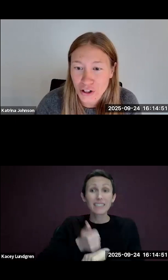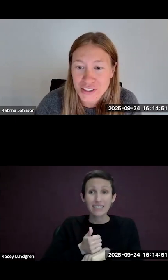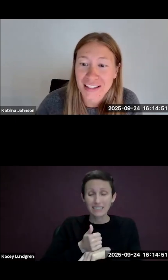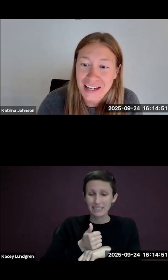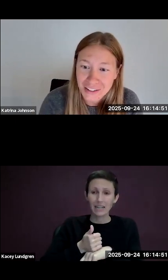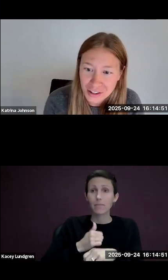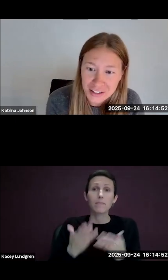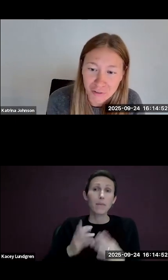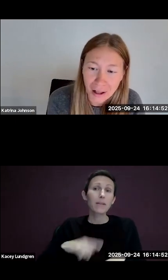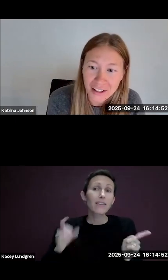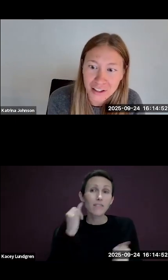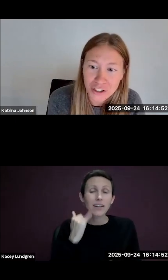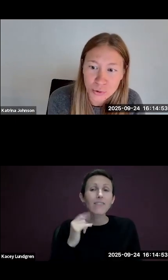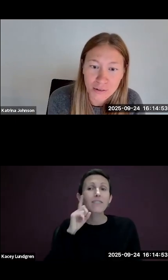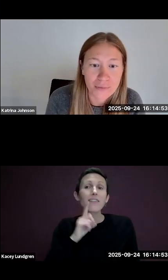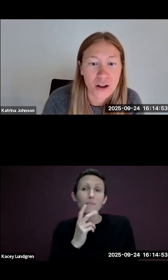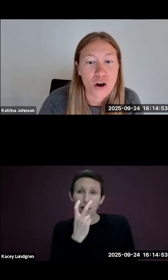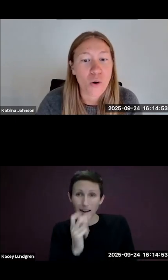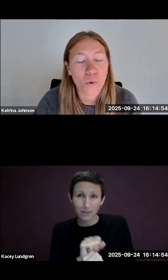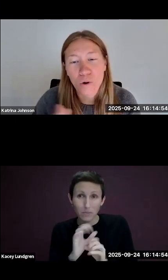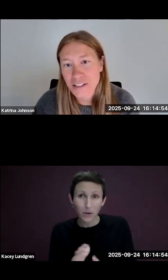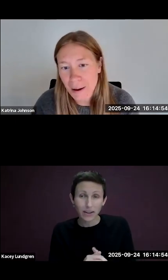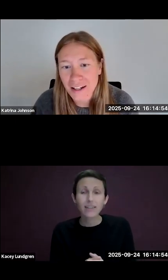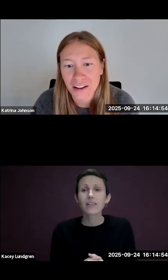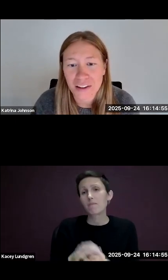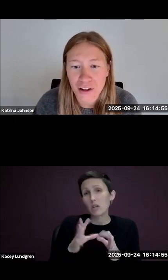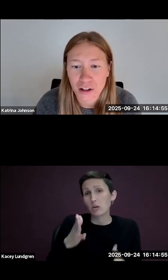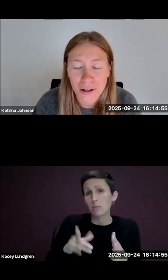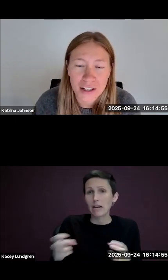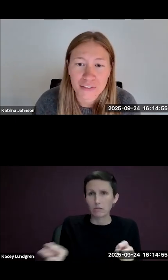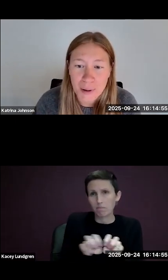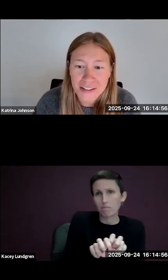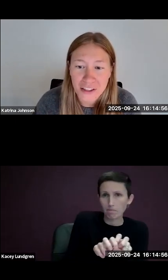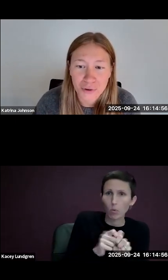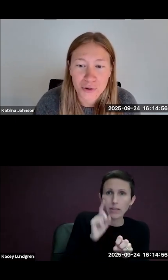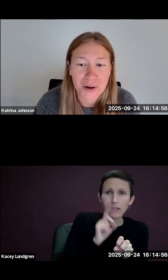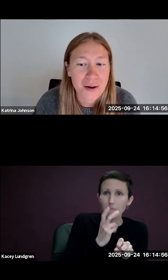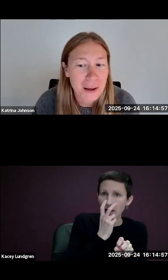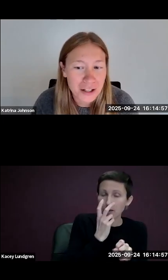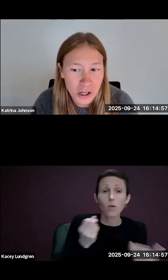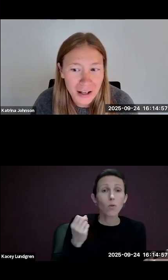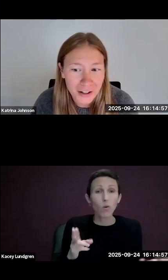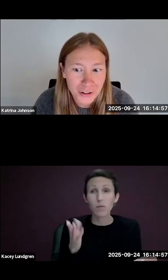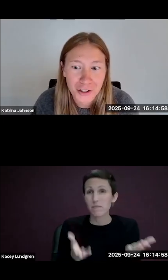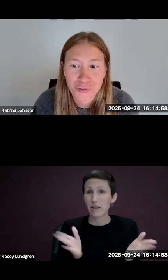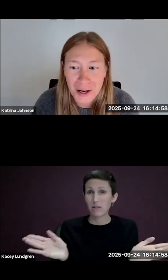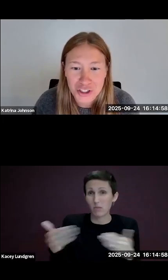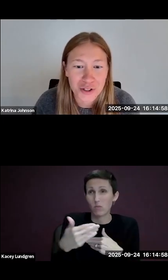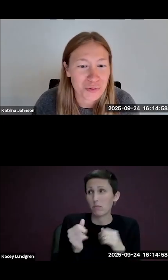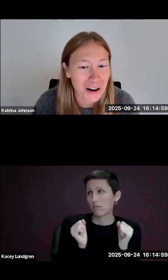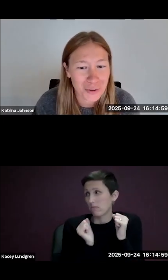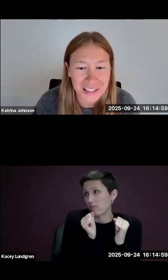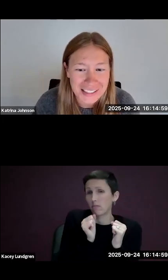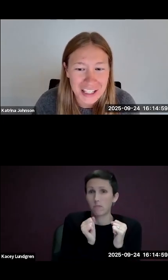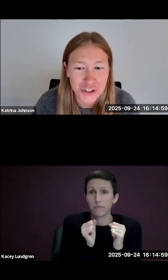the interpreter sitting next to the deaf-blind individual, or depending on the availability of space in the room, maybe a triangular